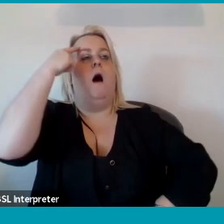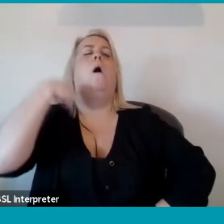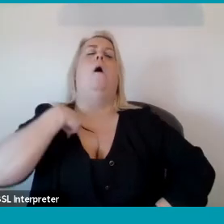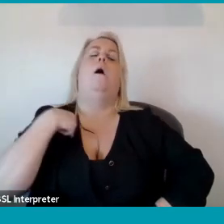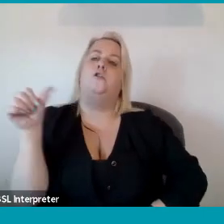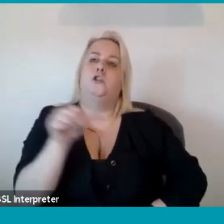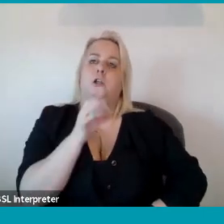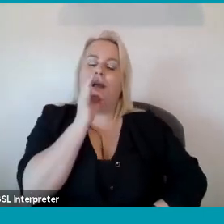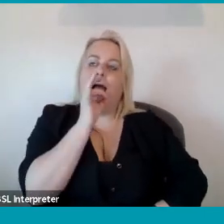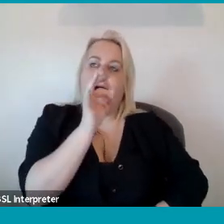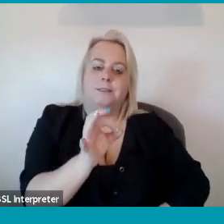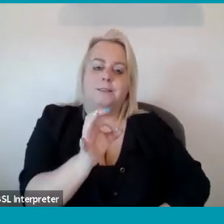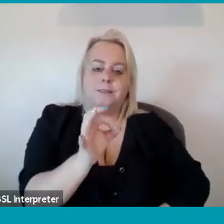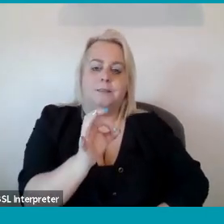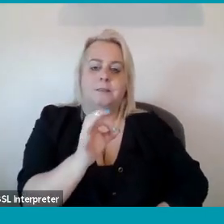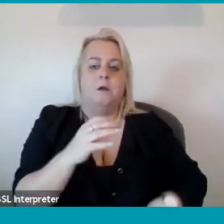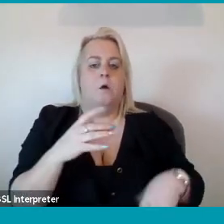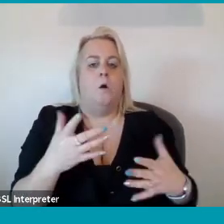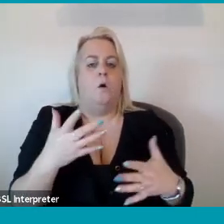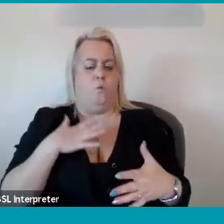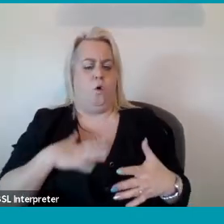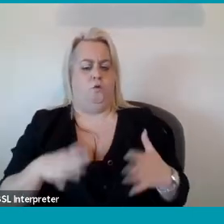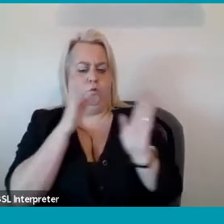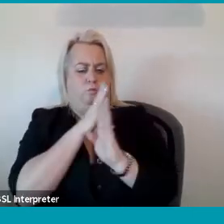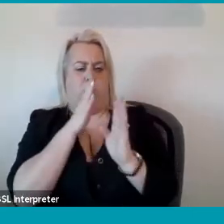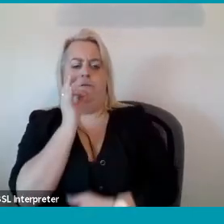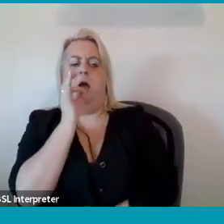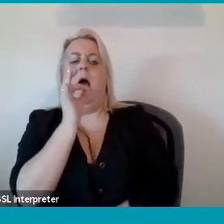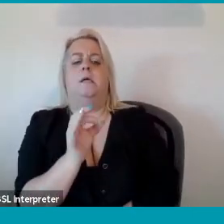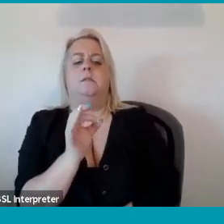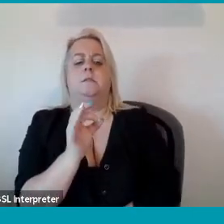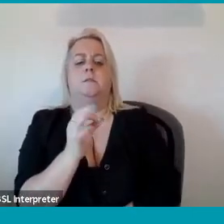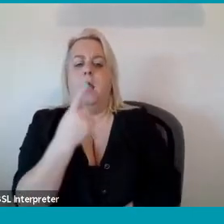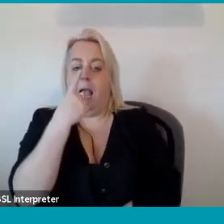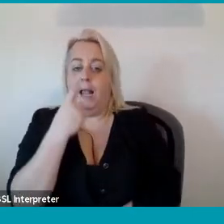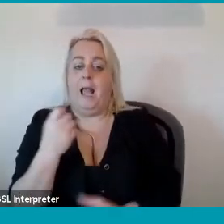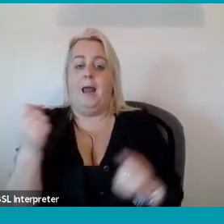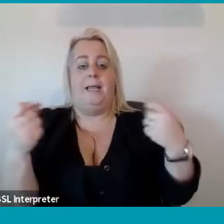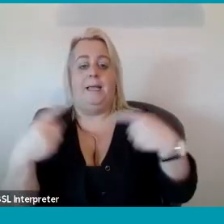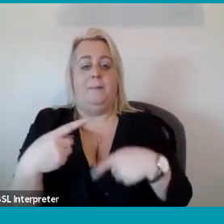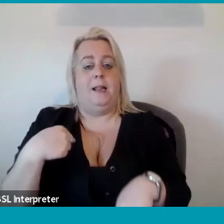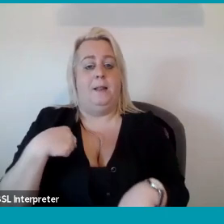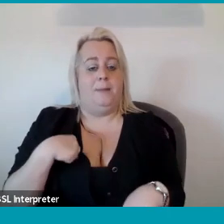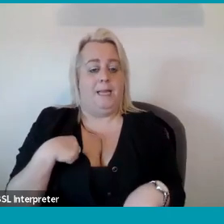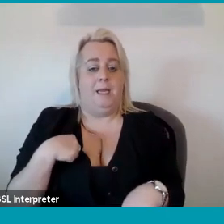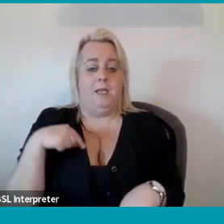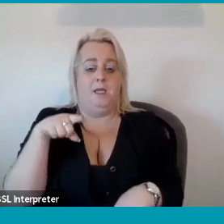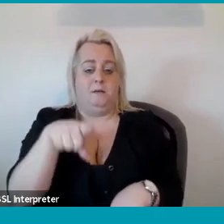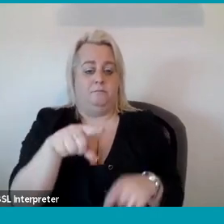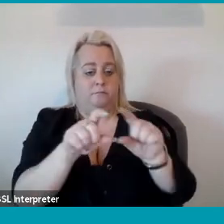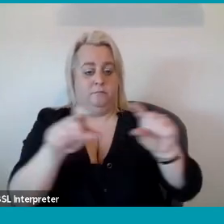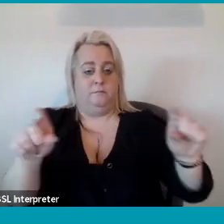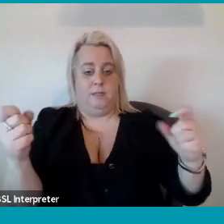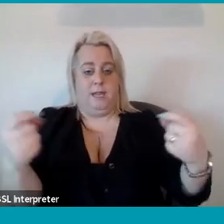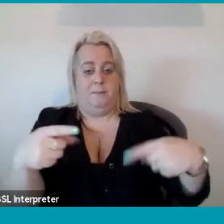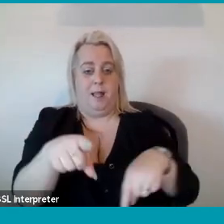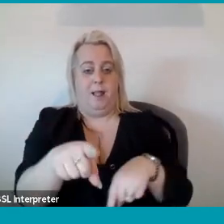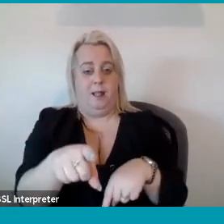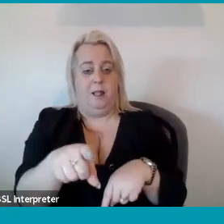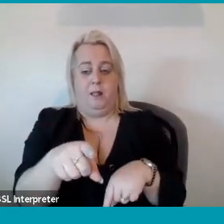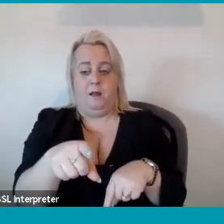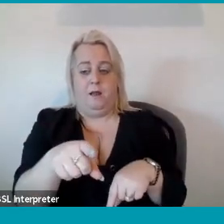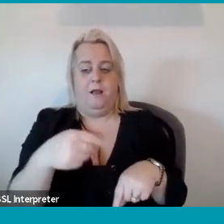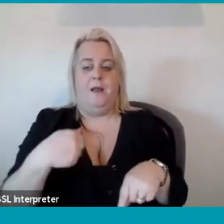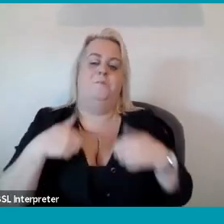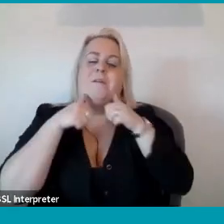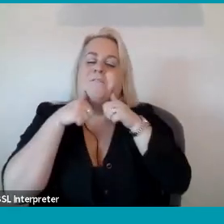meant to ask, or perhaps I'd like to ask this privately, please contact me. I'm very, very happy to talk. This is my favourite subject, as you can